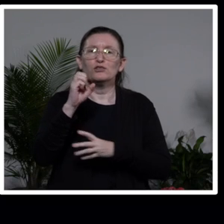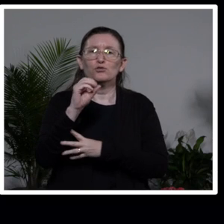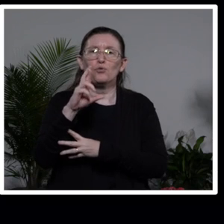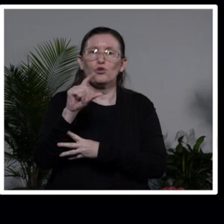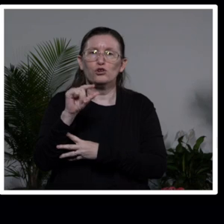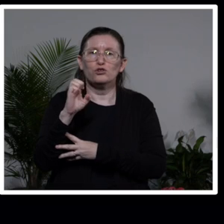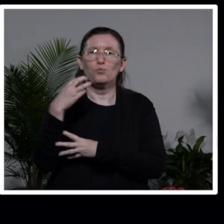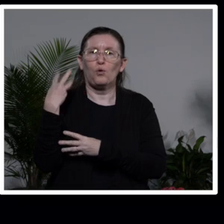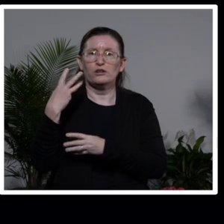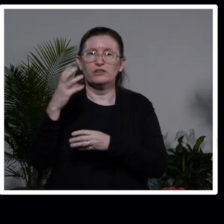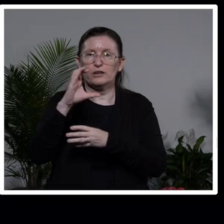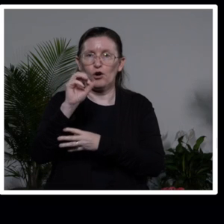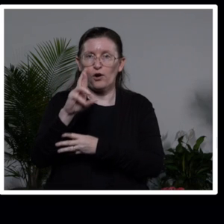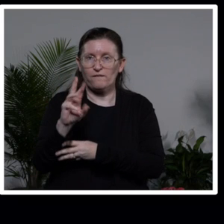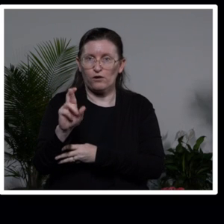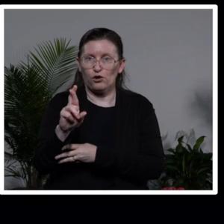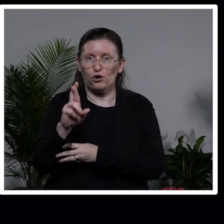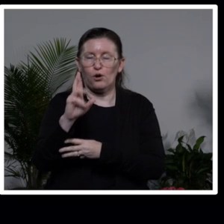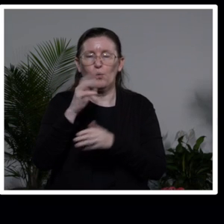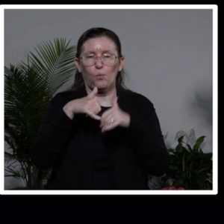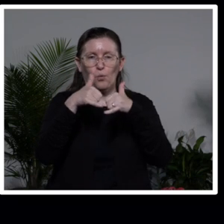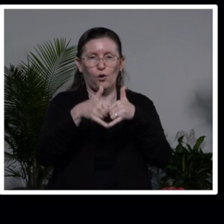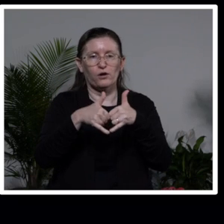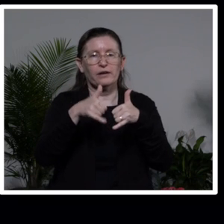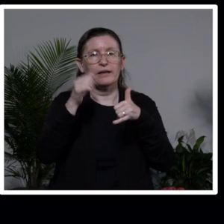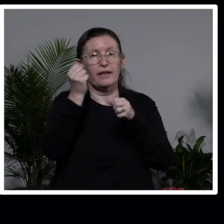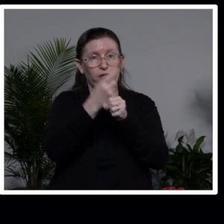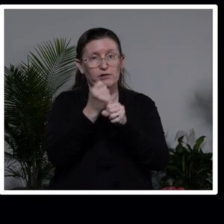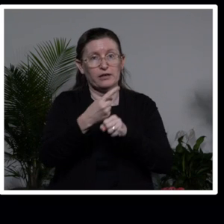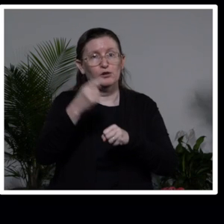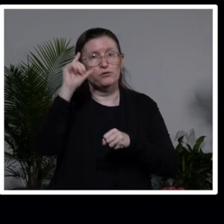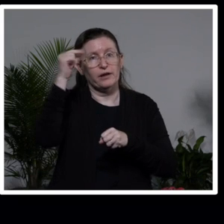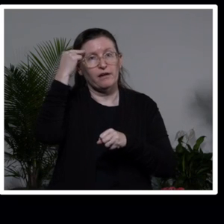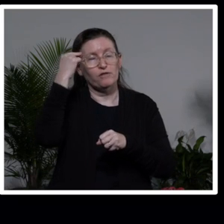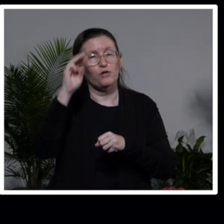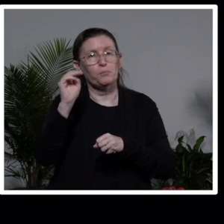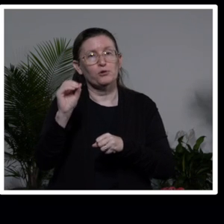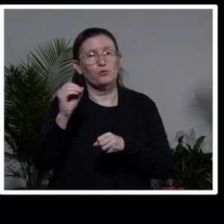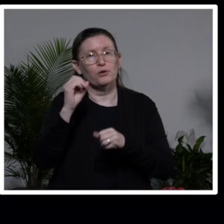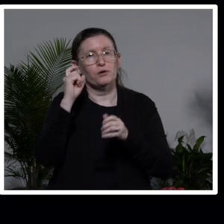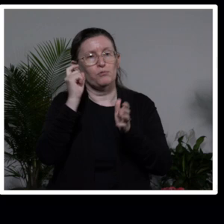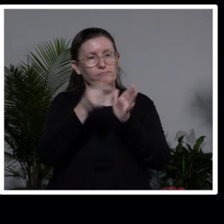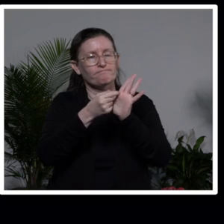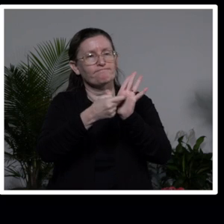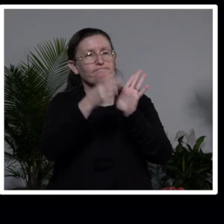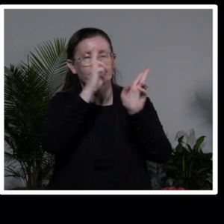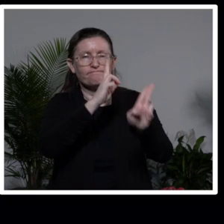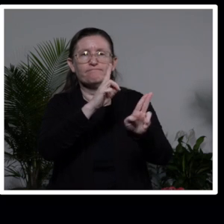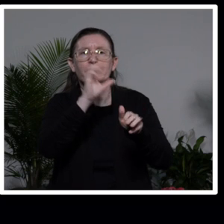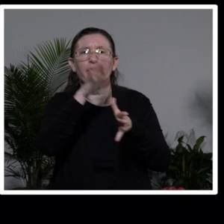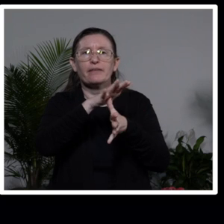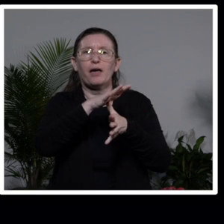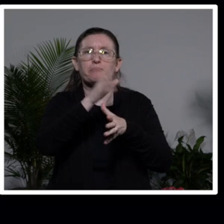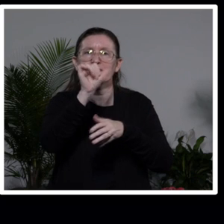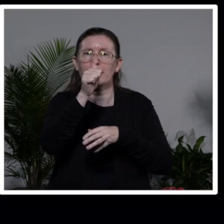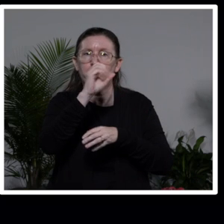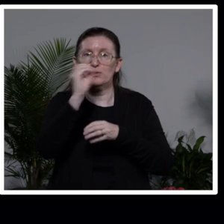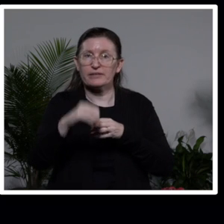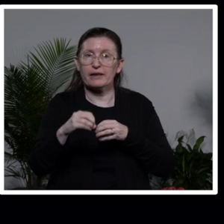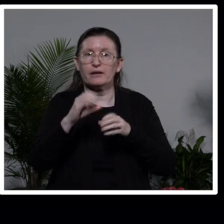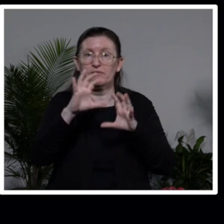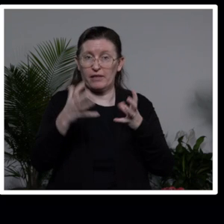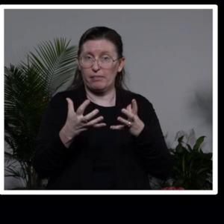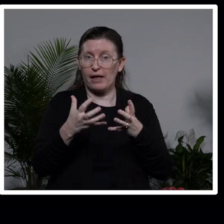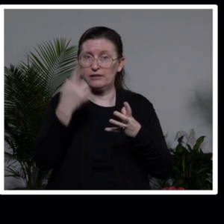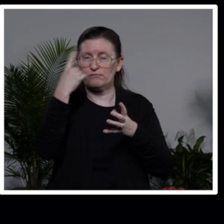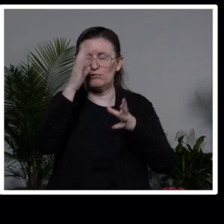George Washington Carver Award. Each year, the governor of Missouri recognizes the top 10% of the graduating class to honor these students